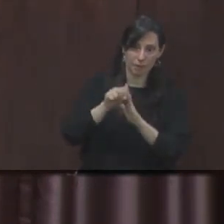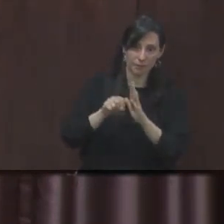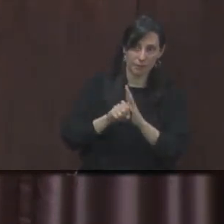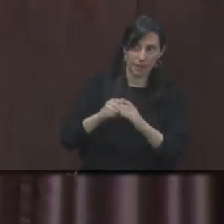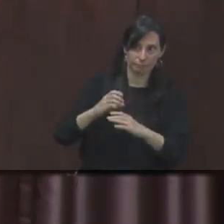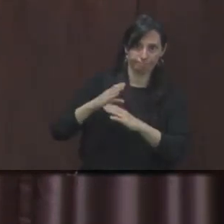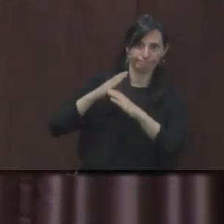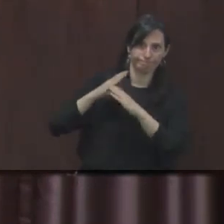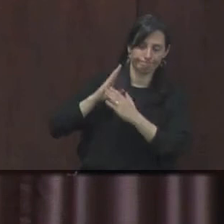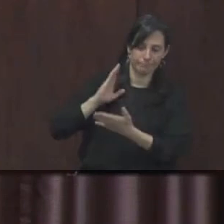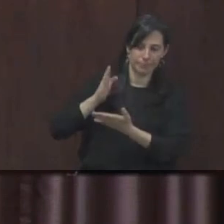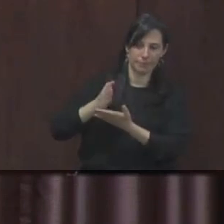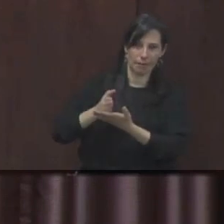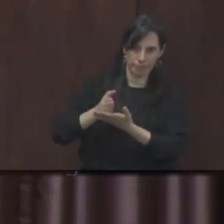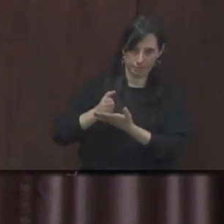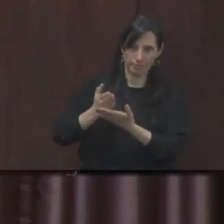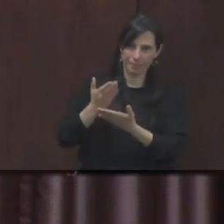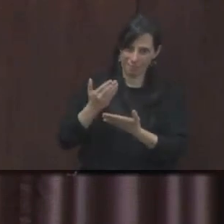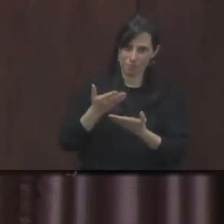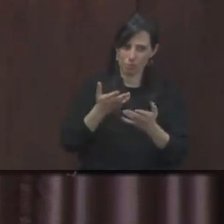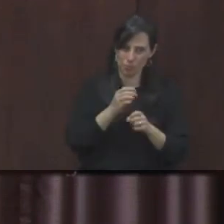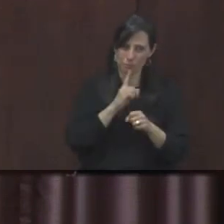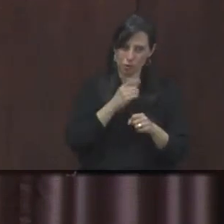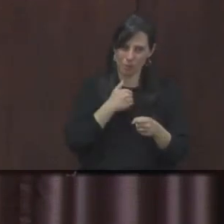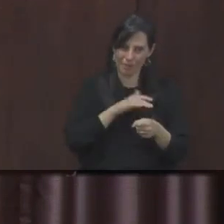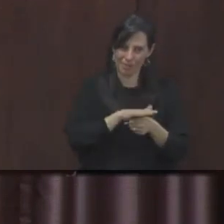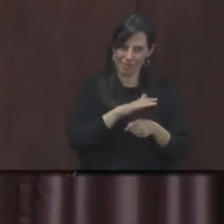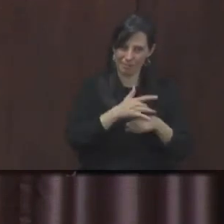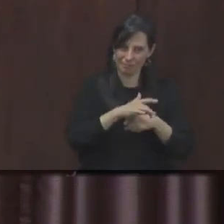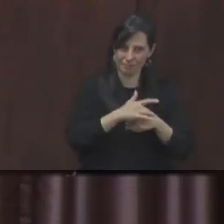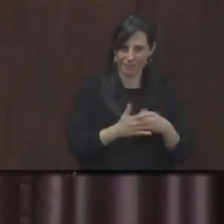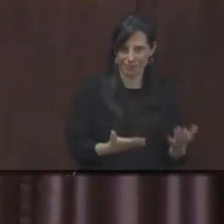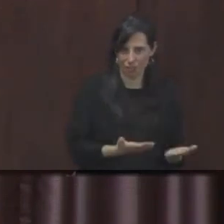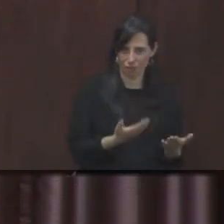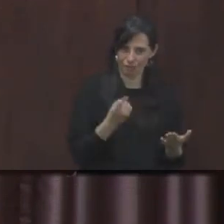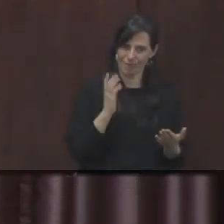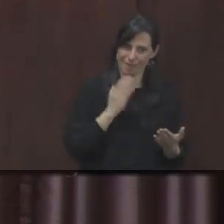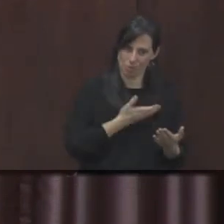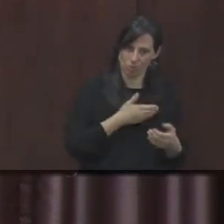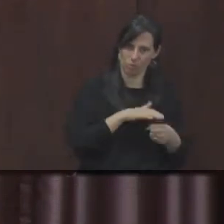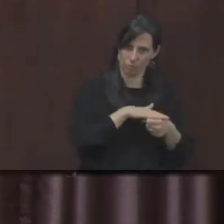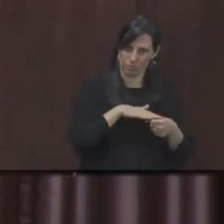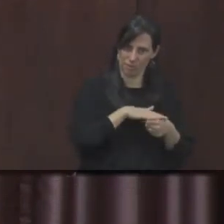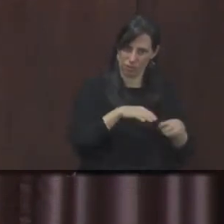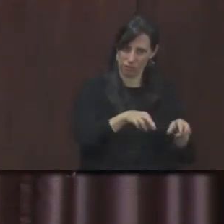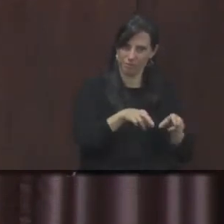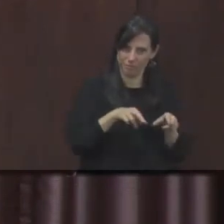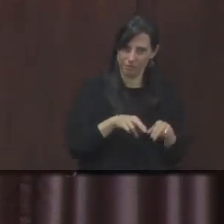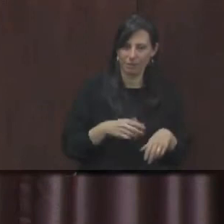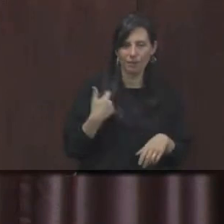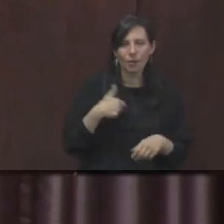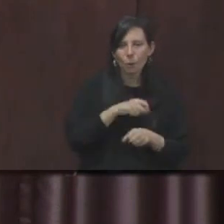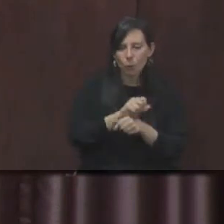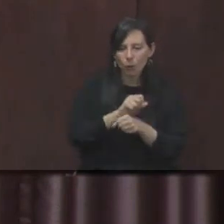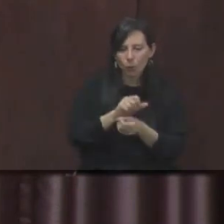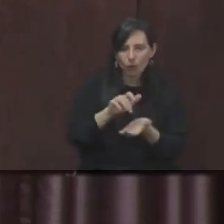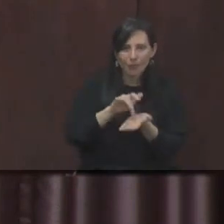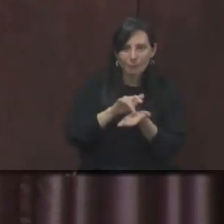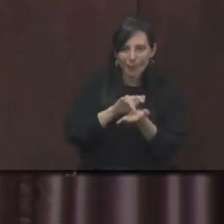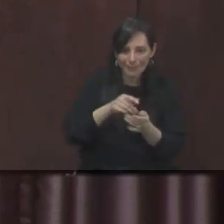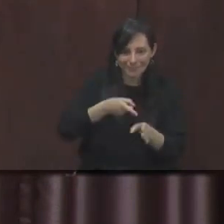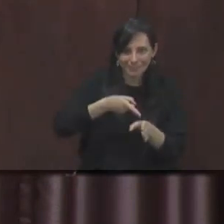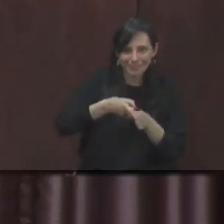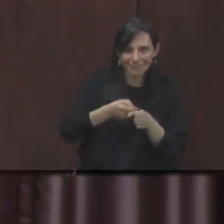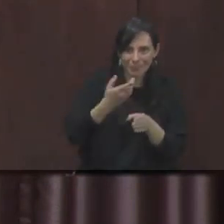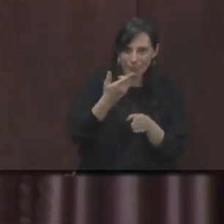wanted to be sure that we've had that capacity. We're in medicine because we're humanitarians and we